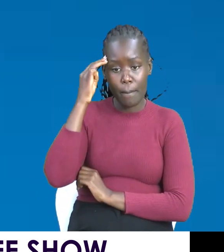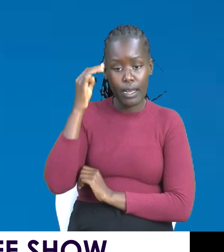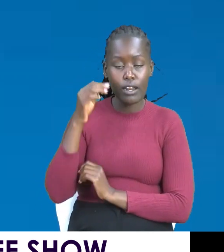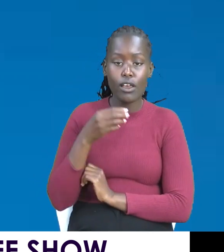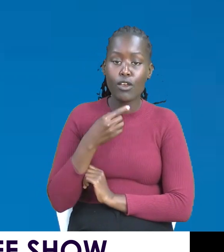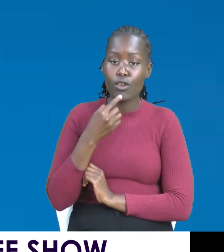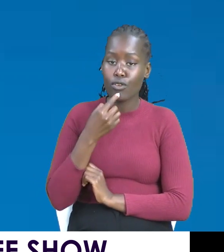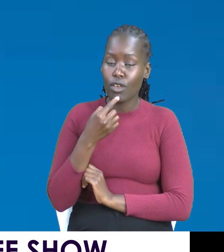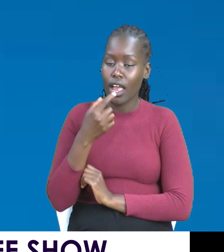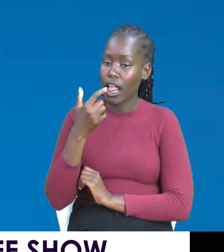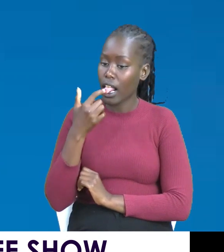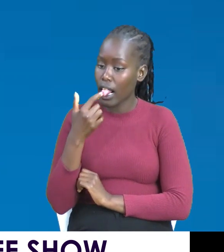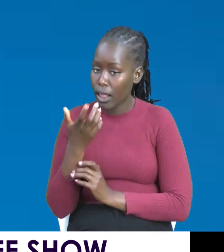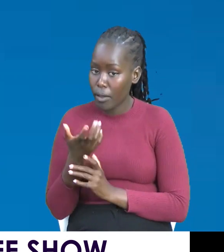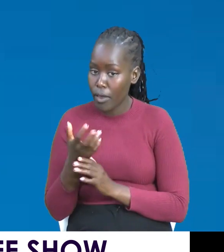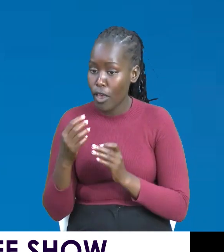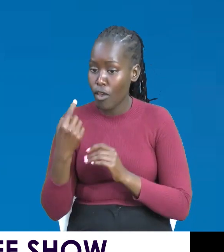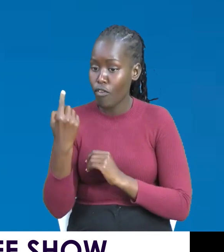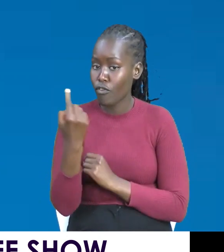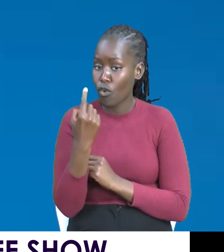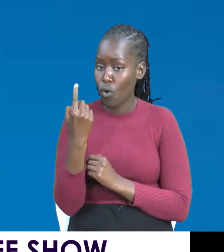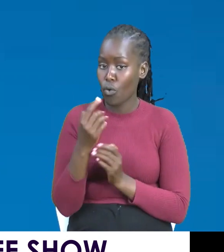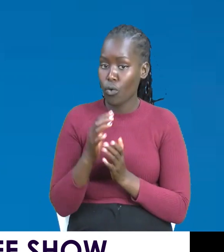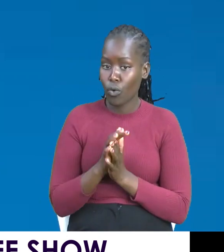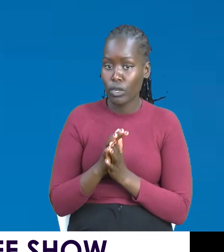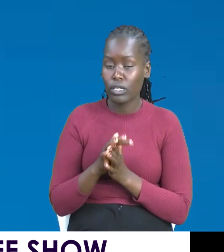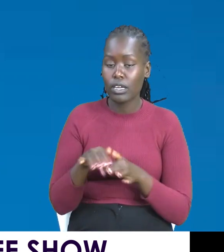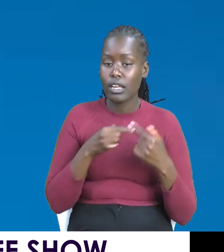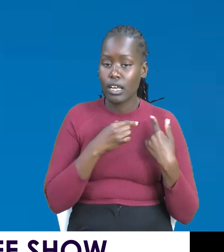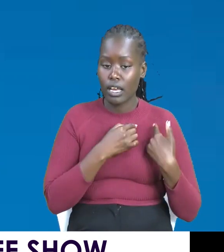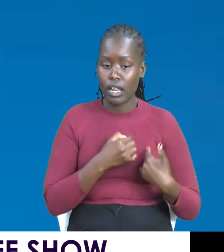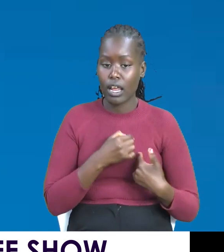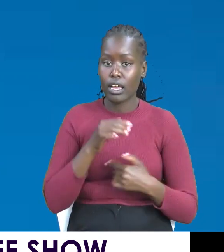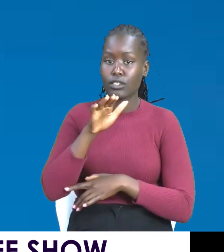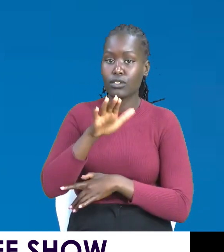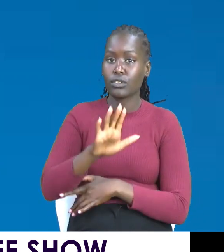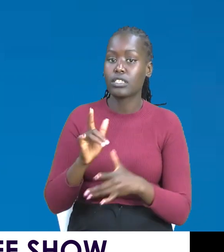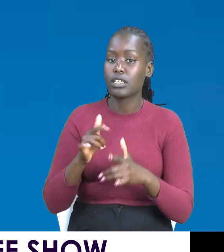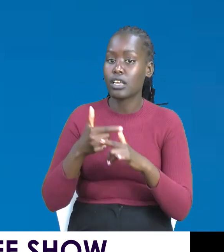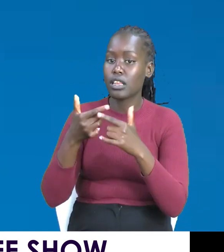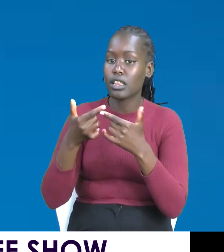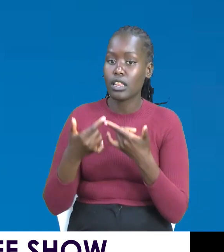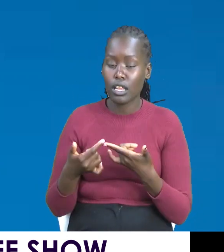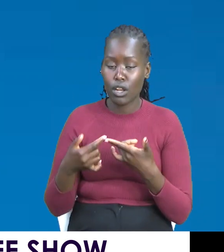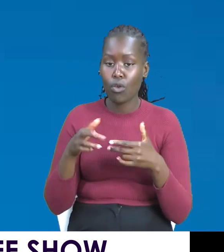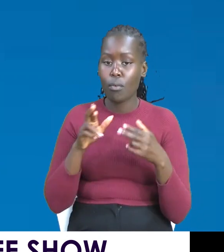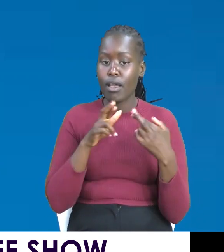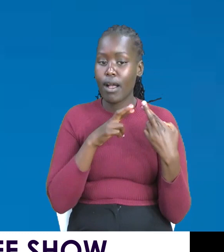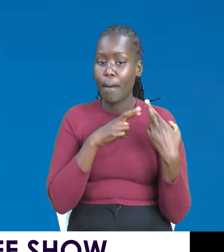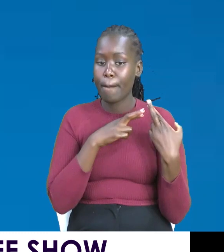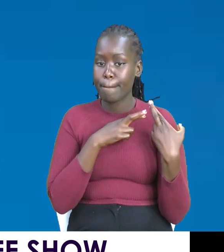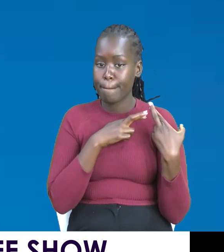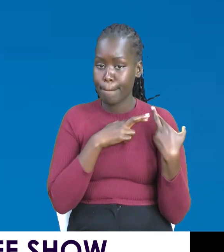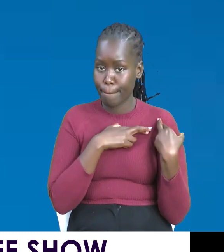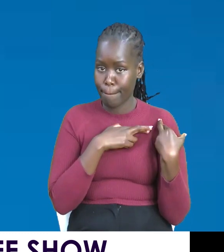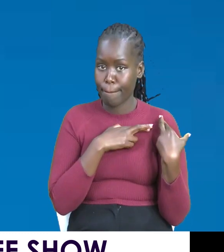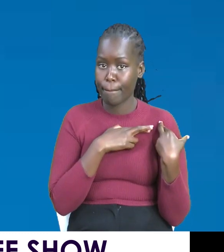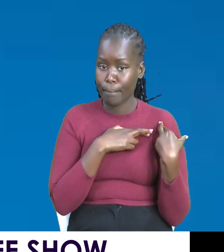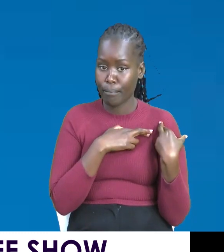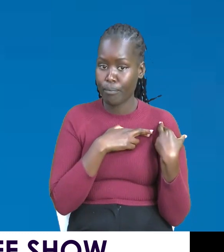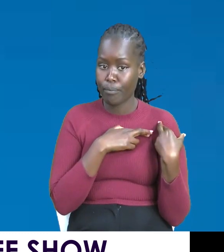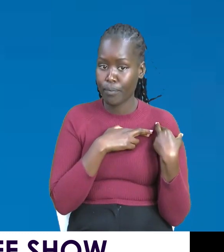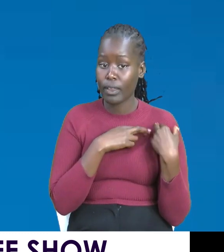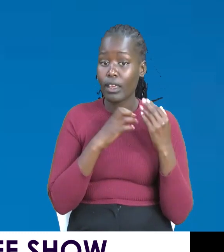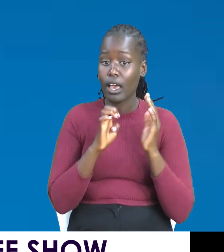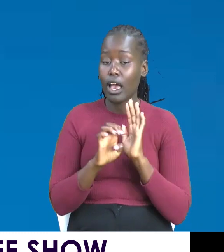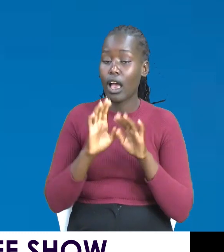tongue. If only you could let it lie in your heart, then you will be the role model for them that are around